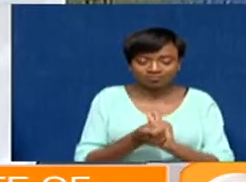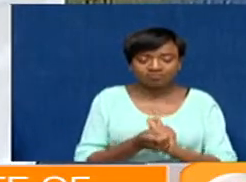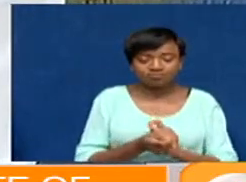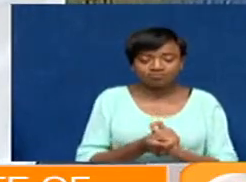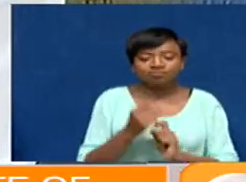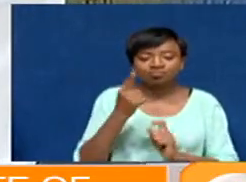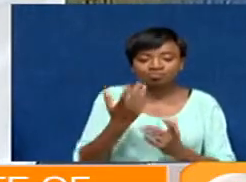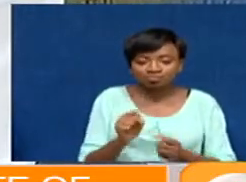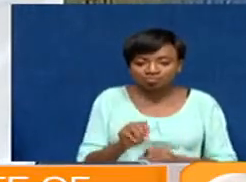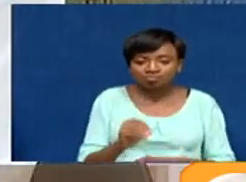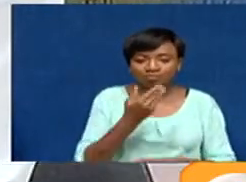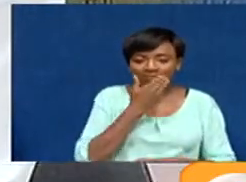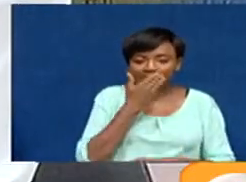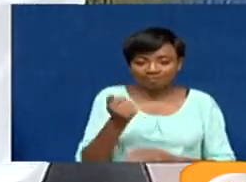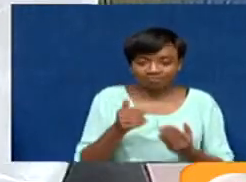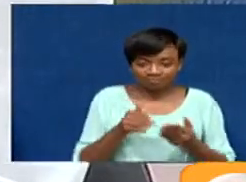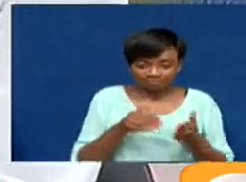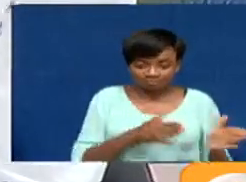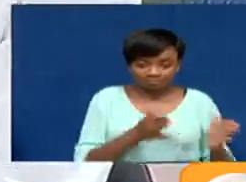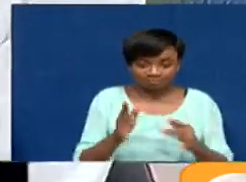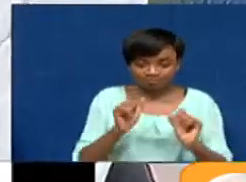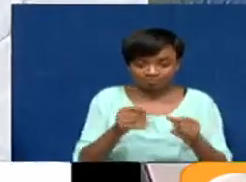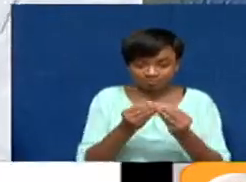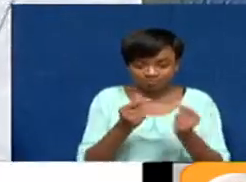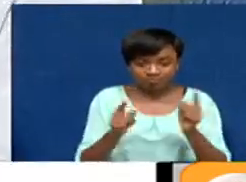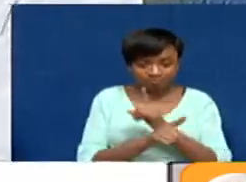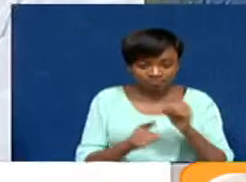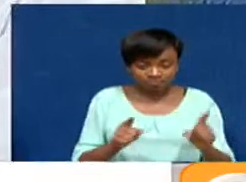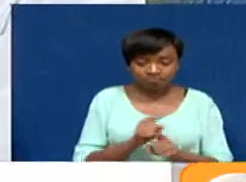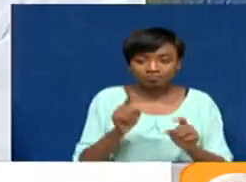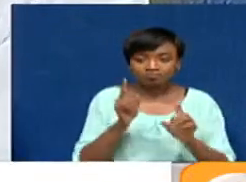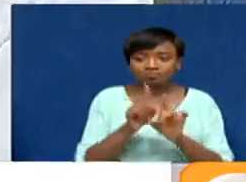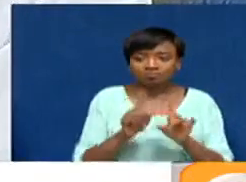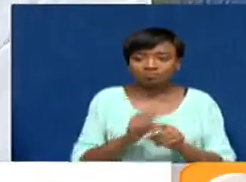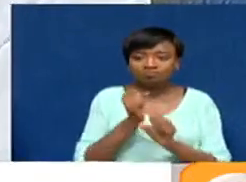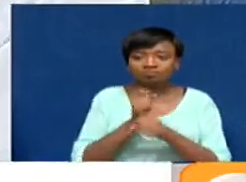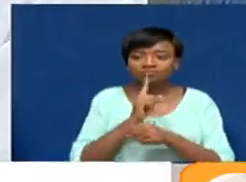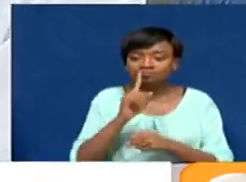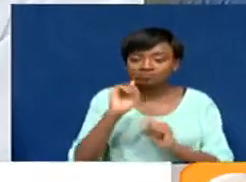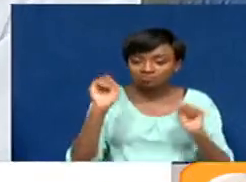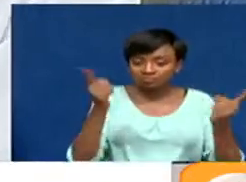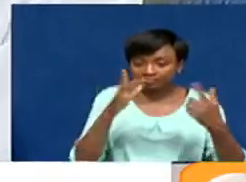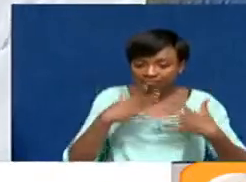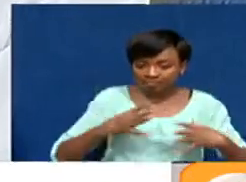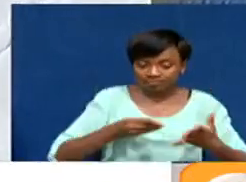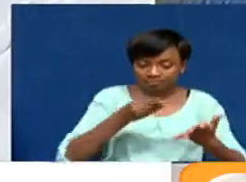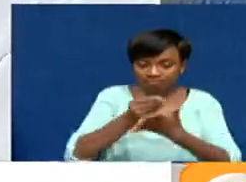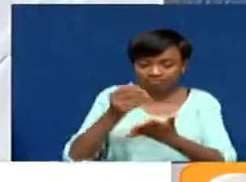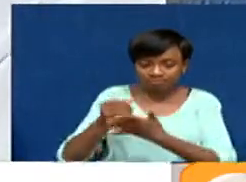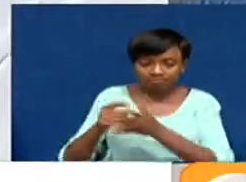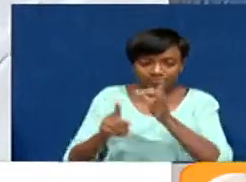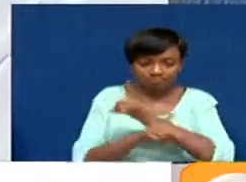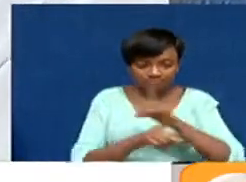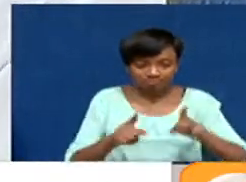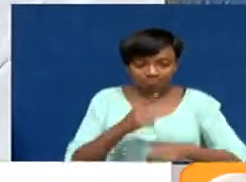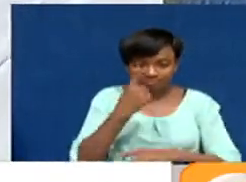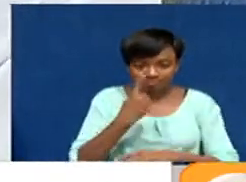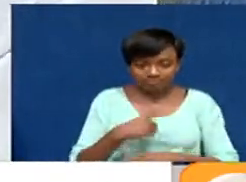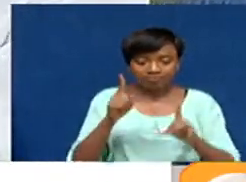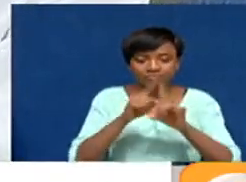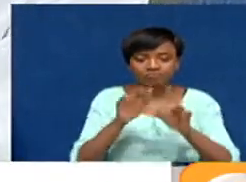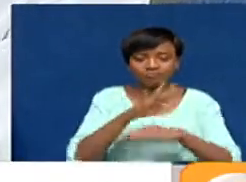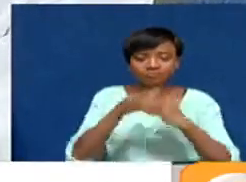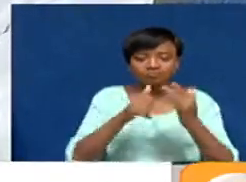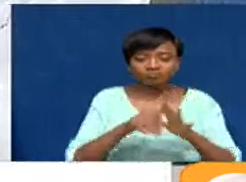the best way to actually make sure that everybody is paying the price that their product costs is to, and every